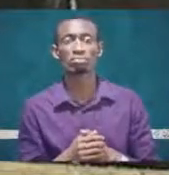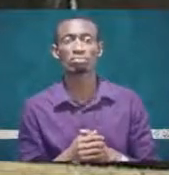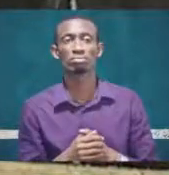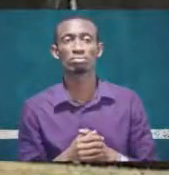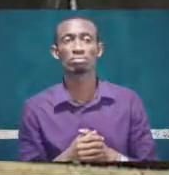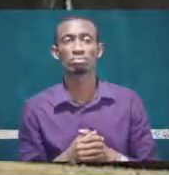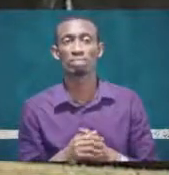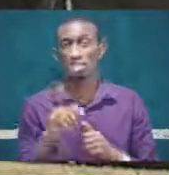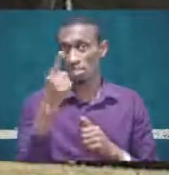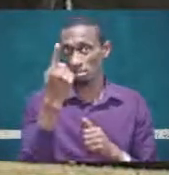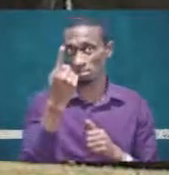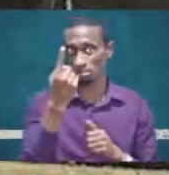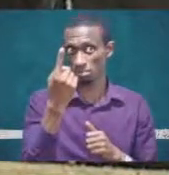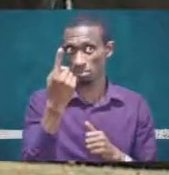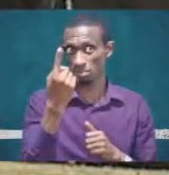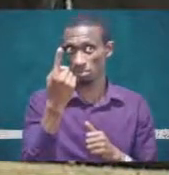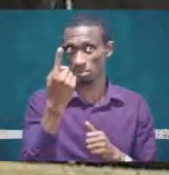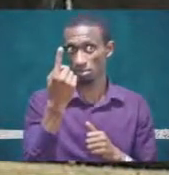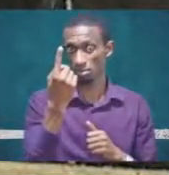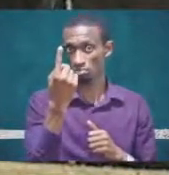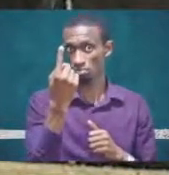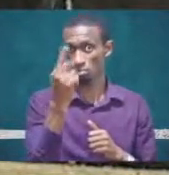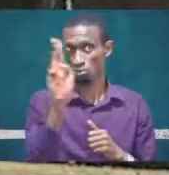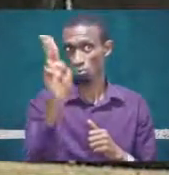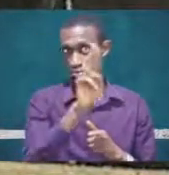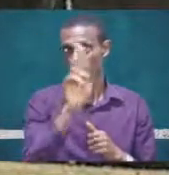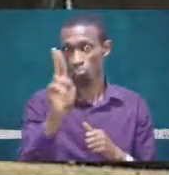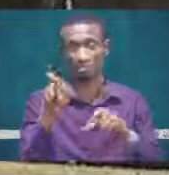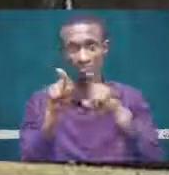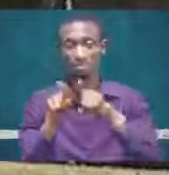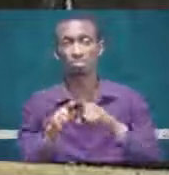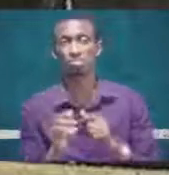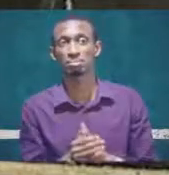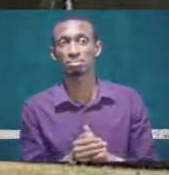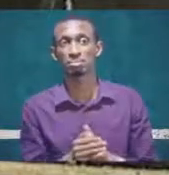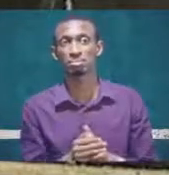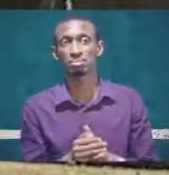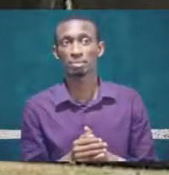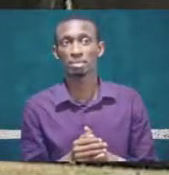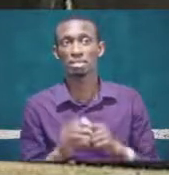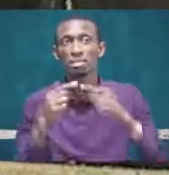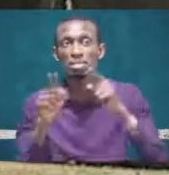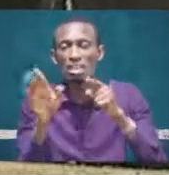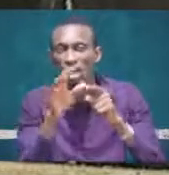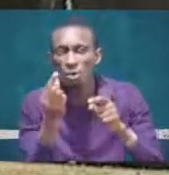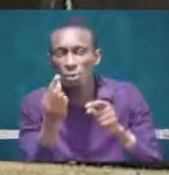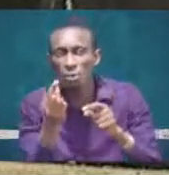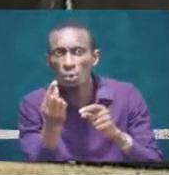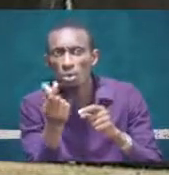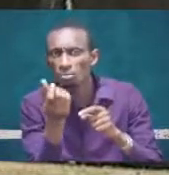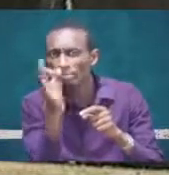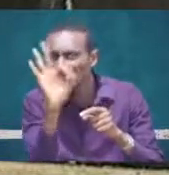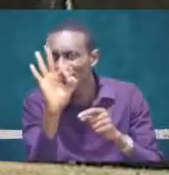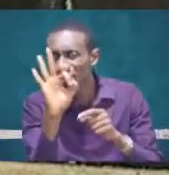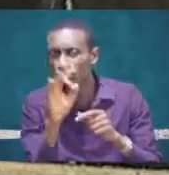that the first two are the same. They only differ by the